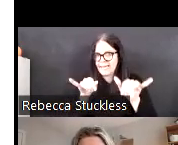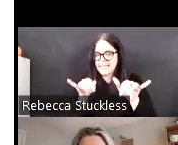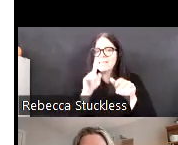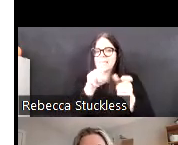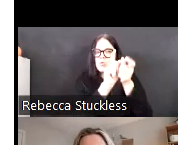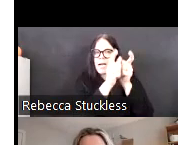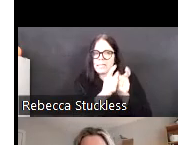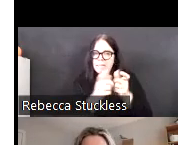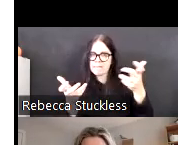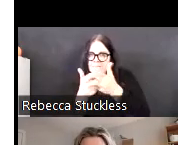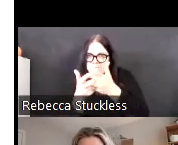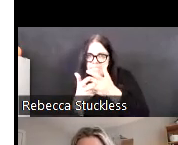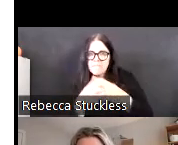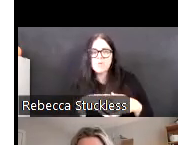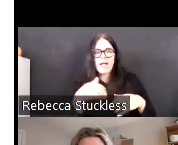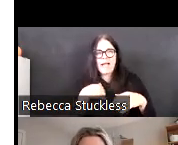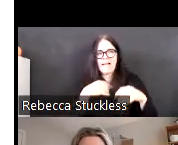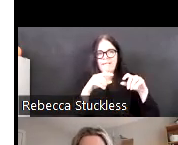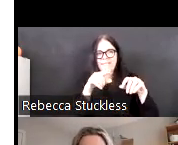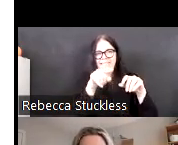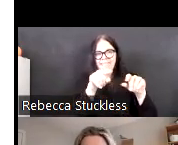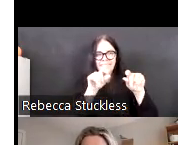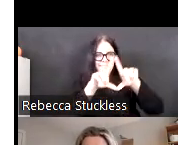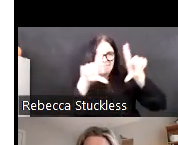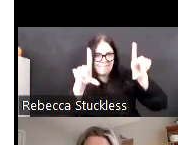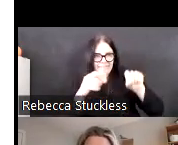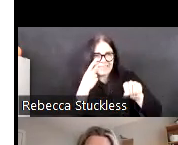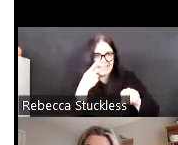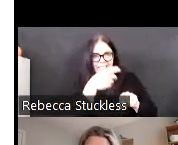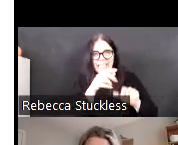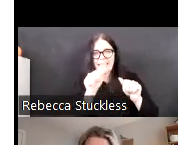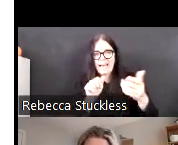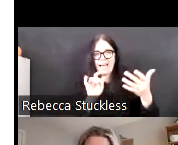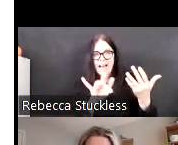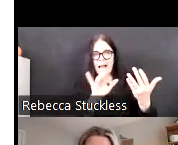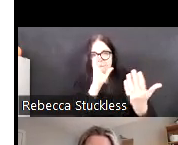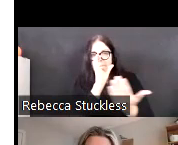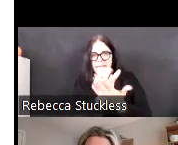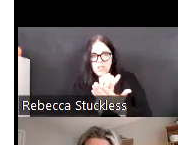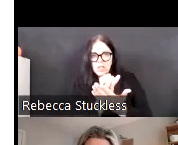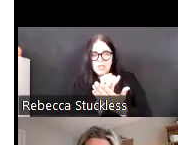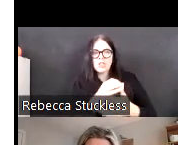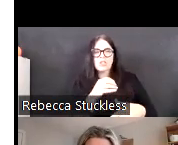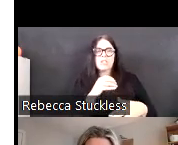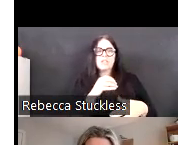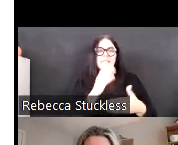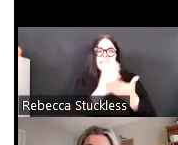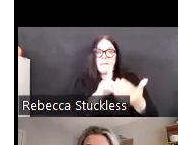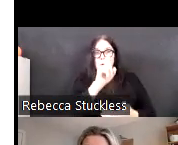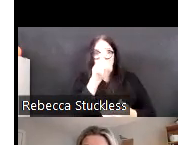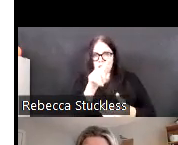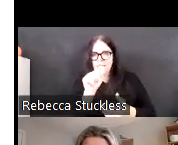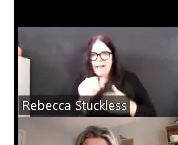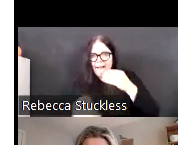bit more. And there's a small screen capture on the screen. You will see that you can add pictures to some of the questions you're asking.